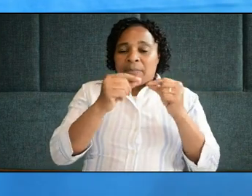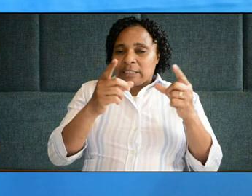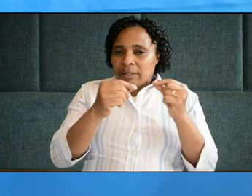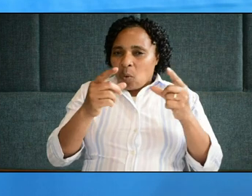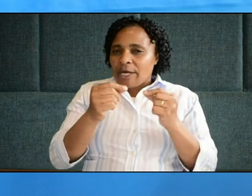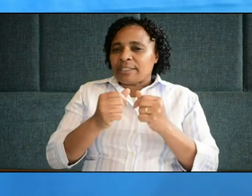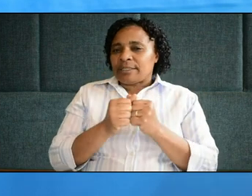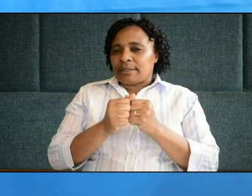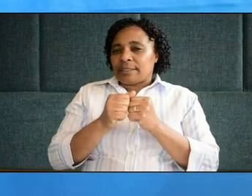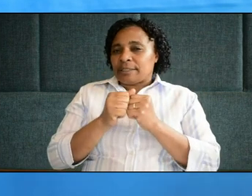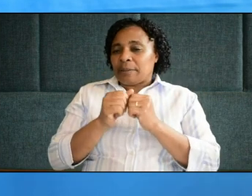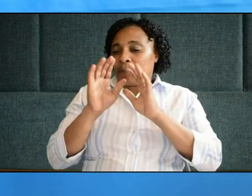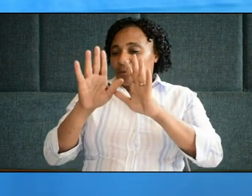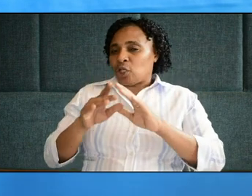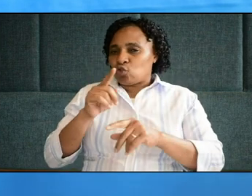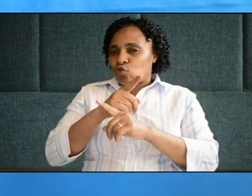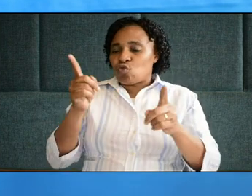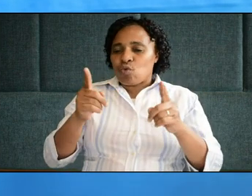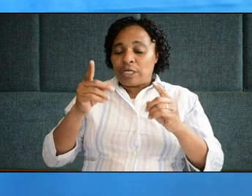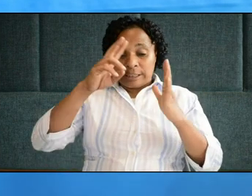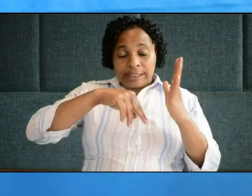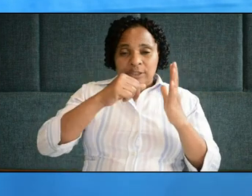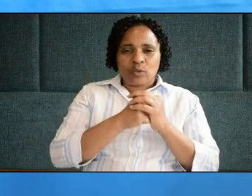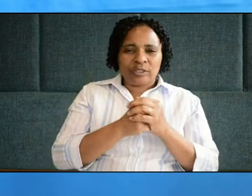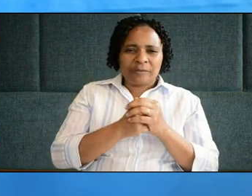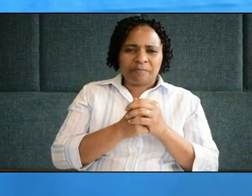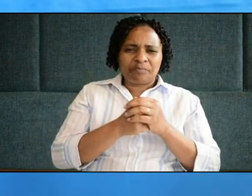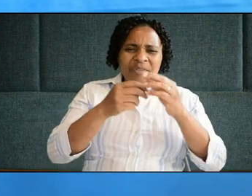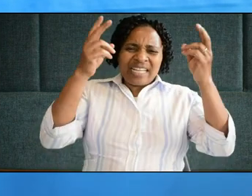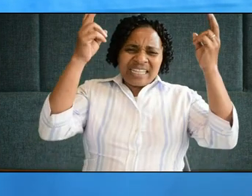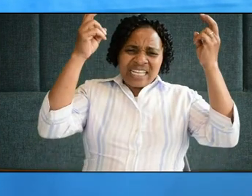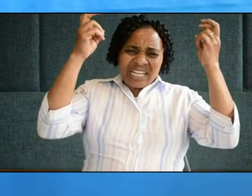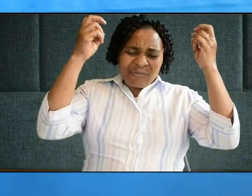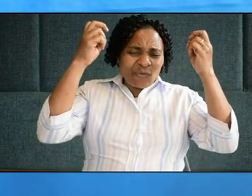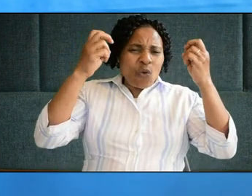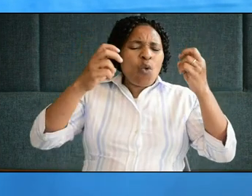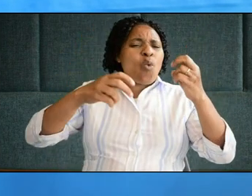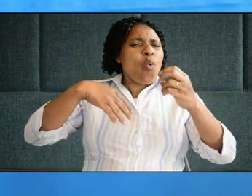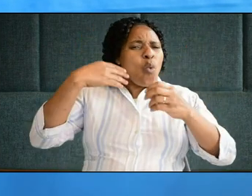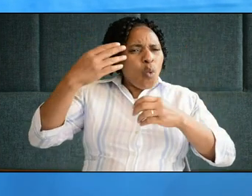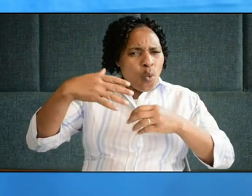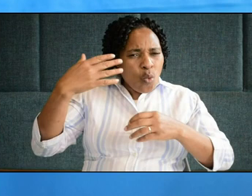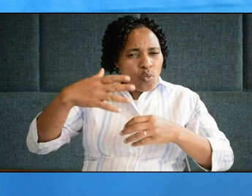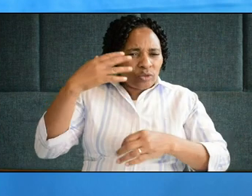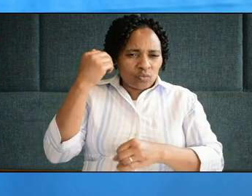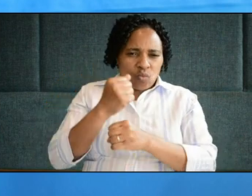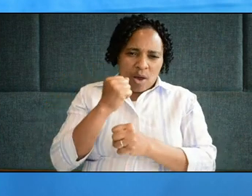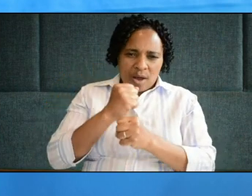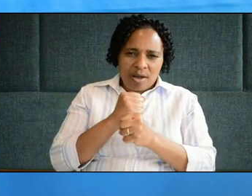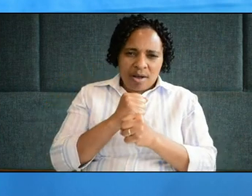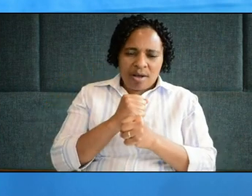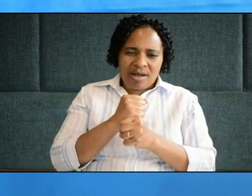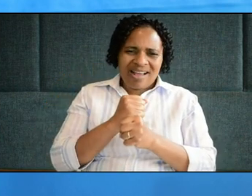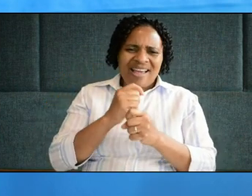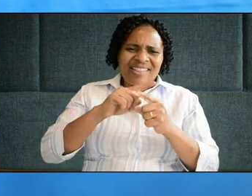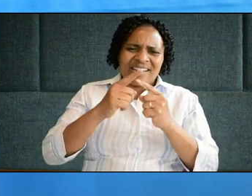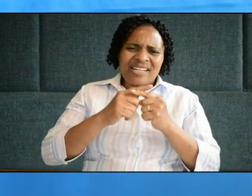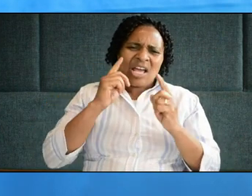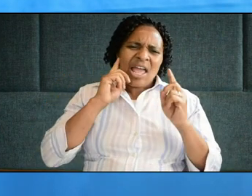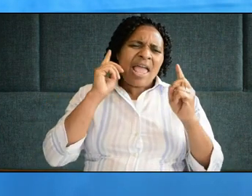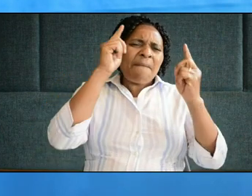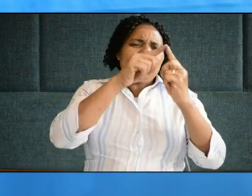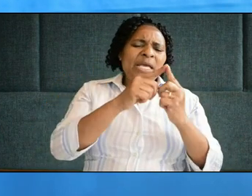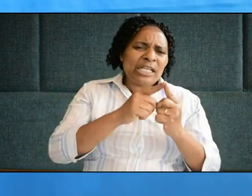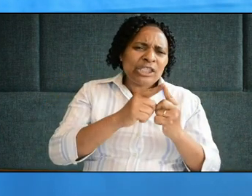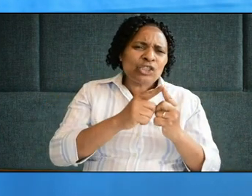And here it reads that, "Satan is ever at work, endeavoring to pervert what God